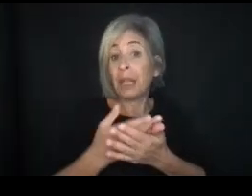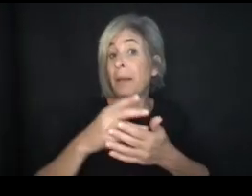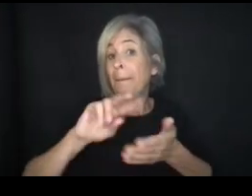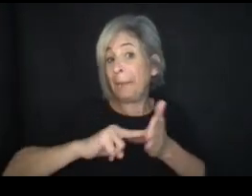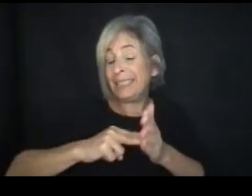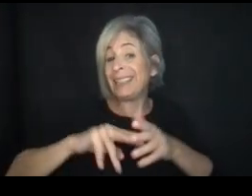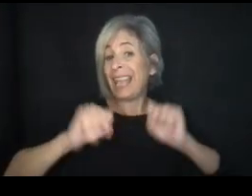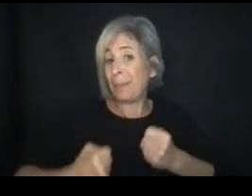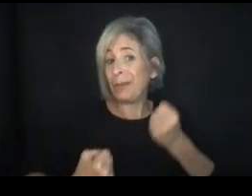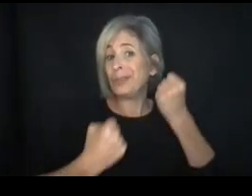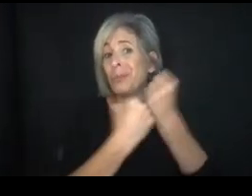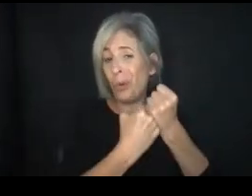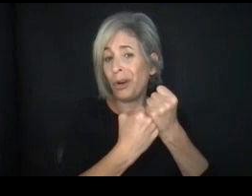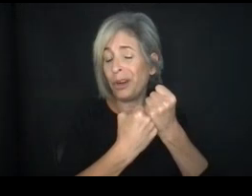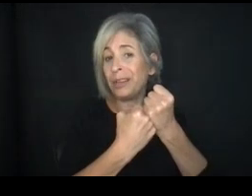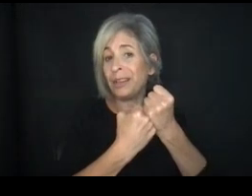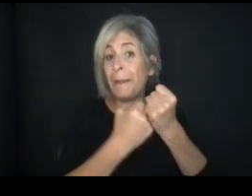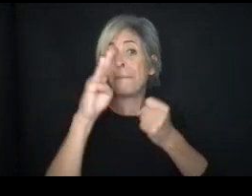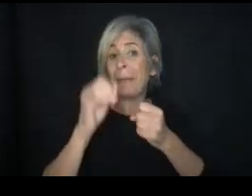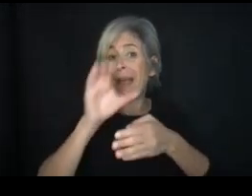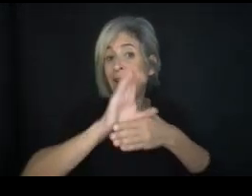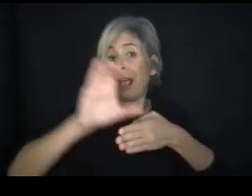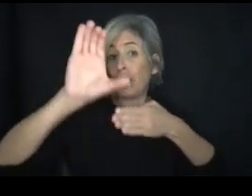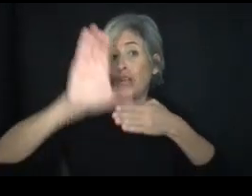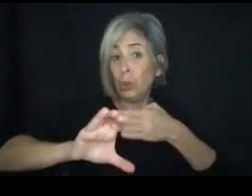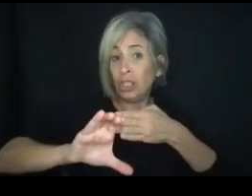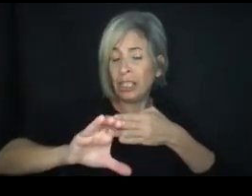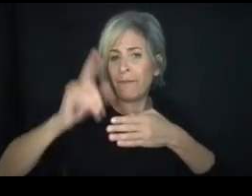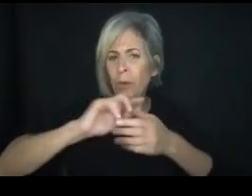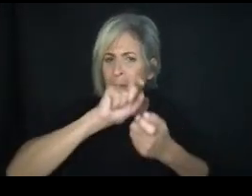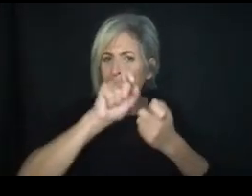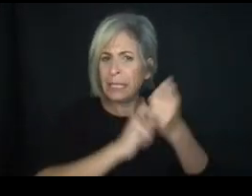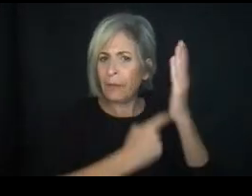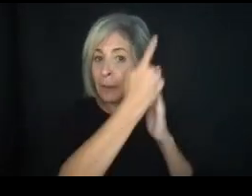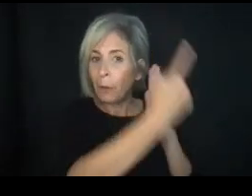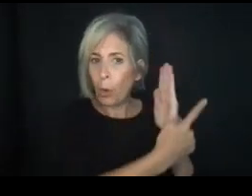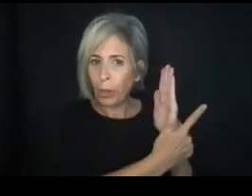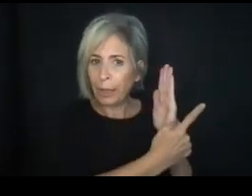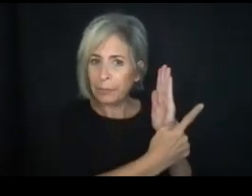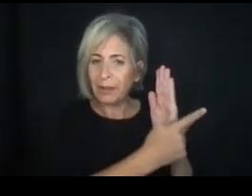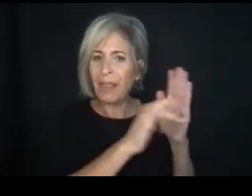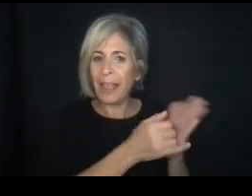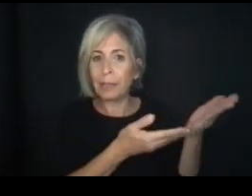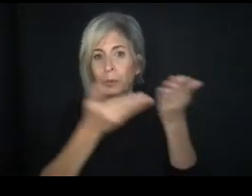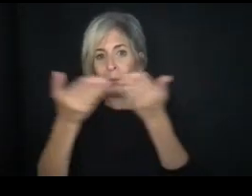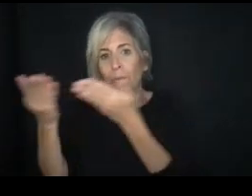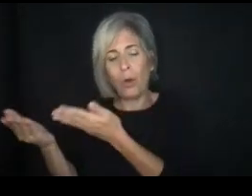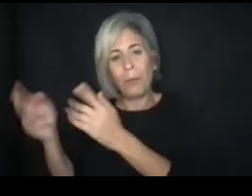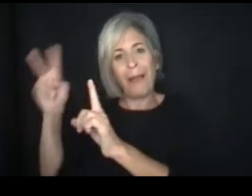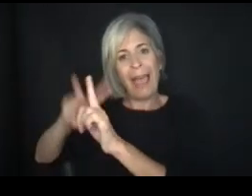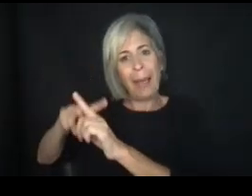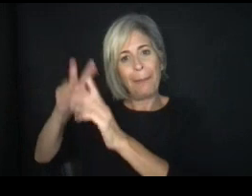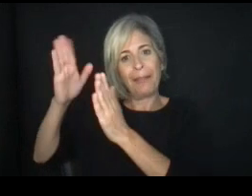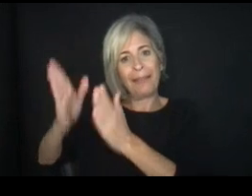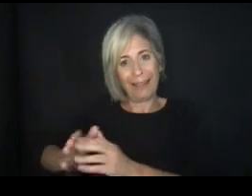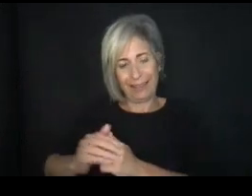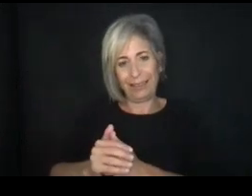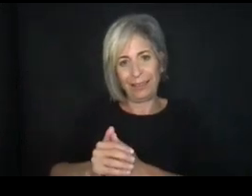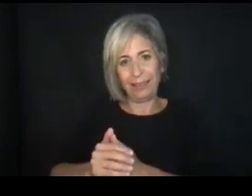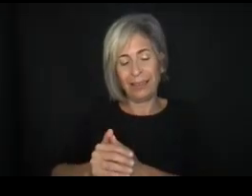by causal conclusions for a specific program that's proposed by the applicant